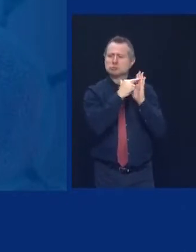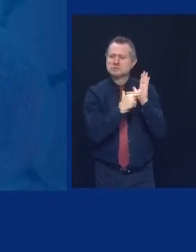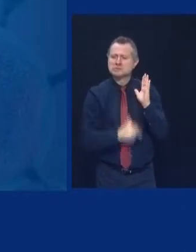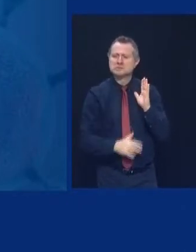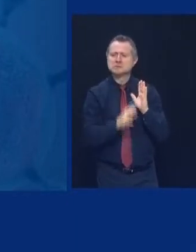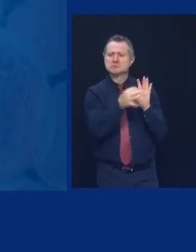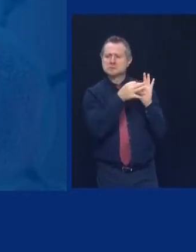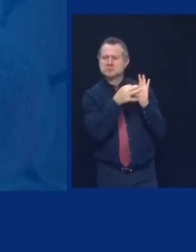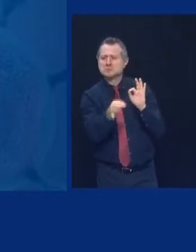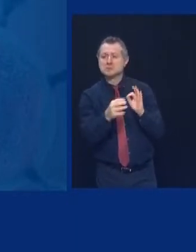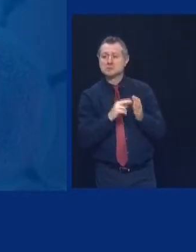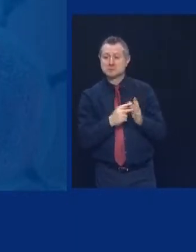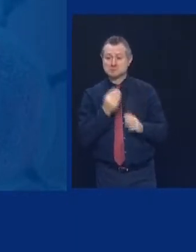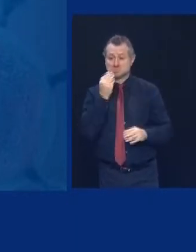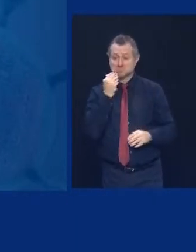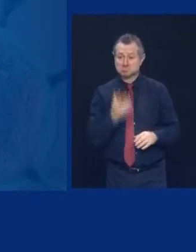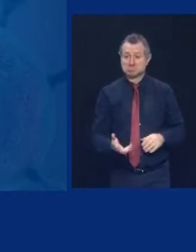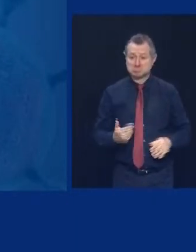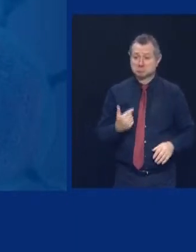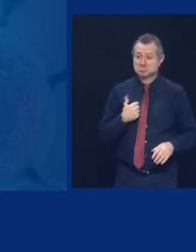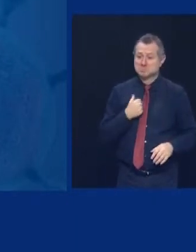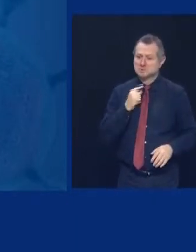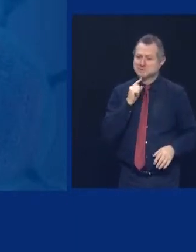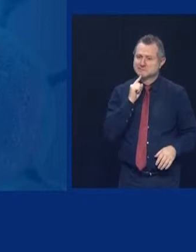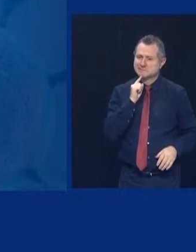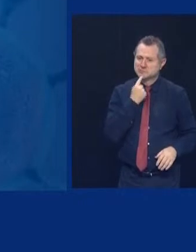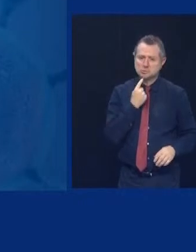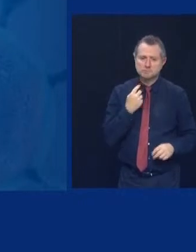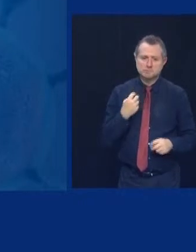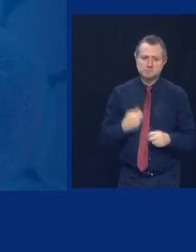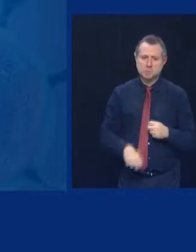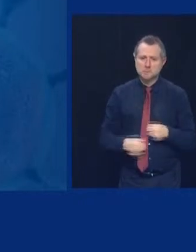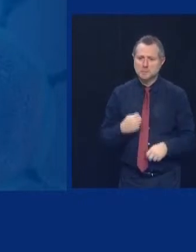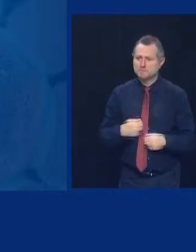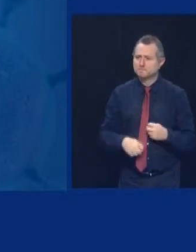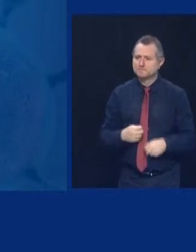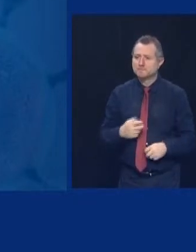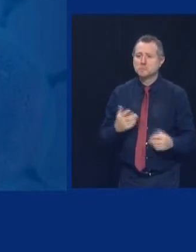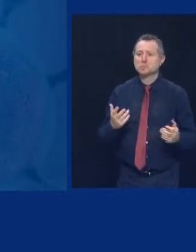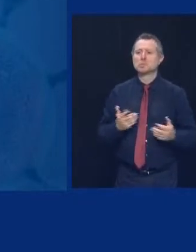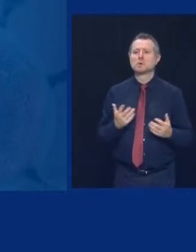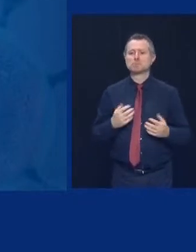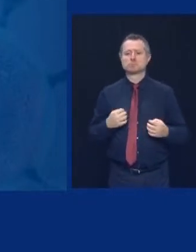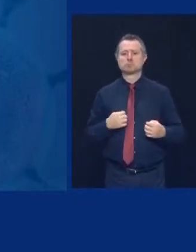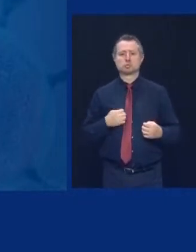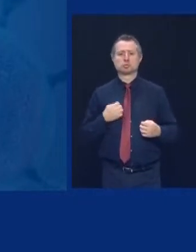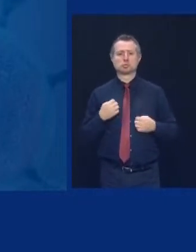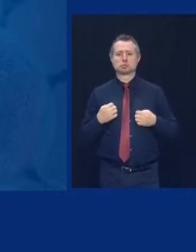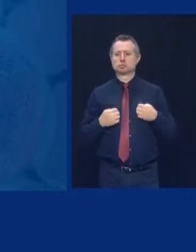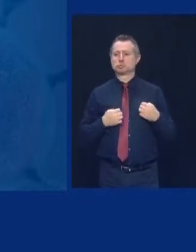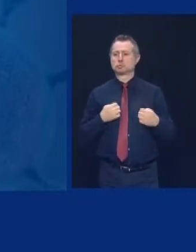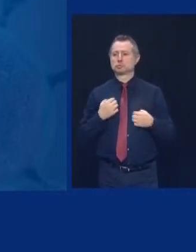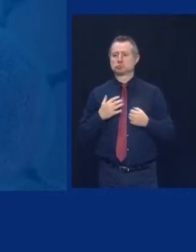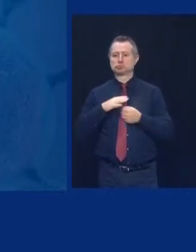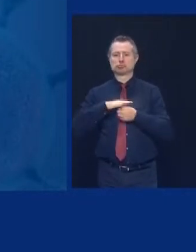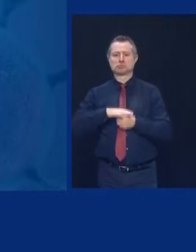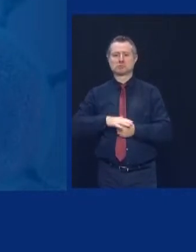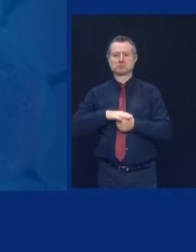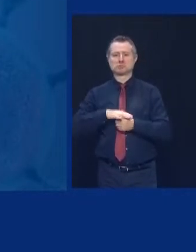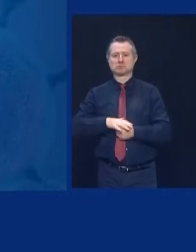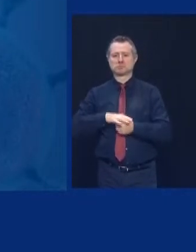a serious problem of the emotional stress and